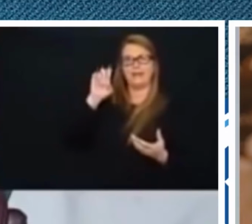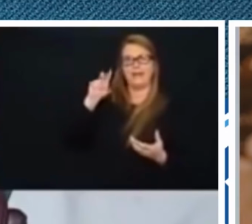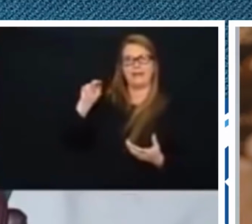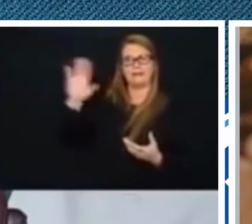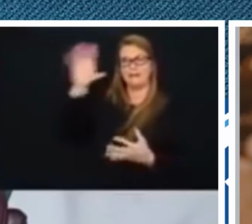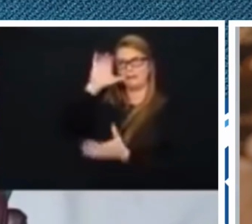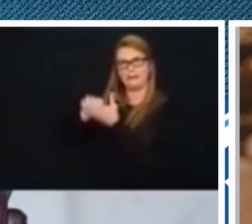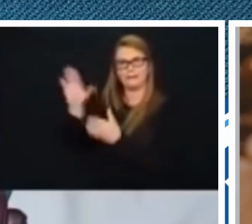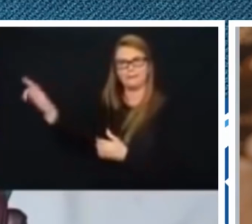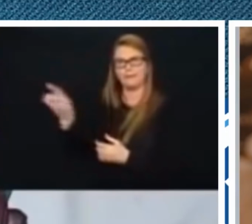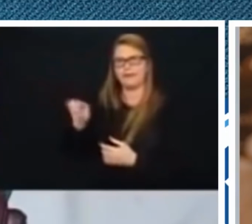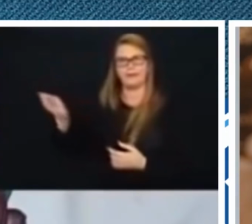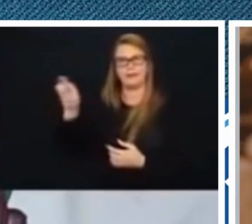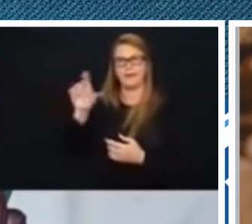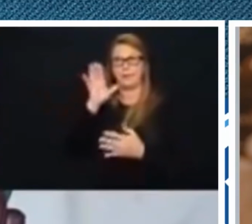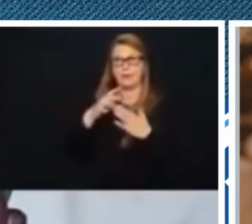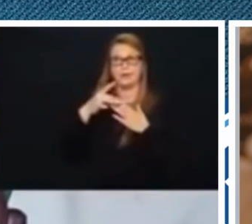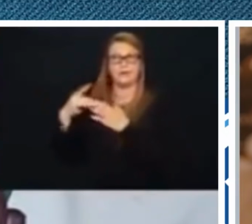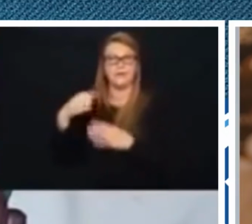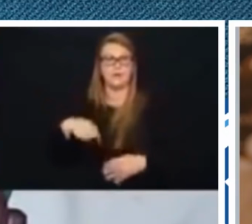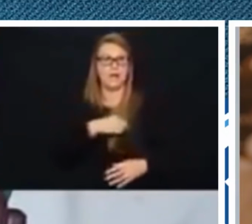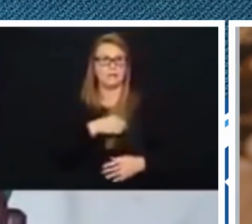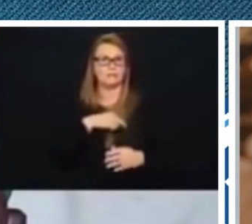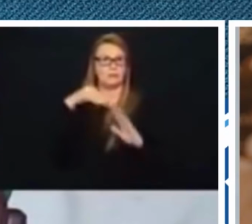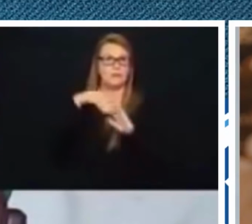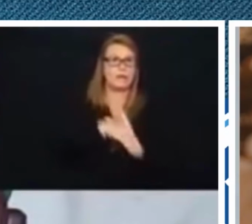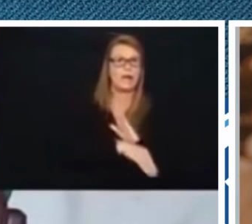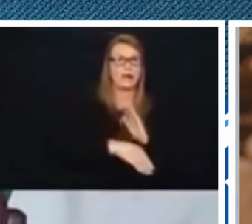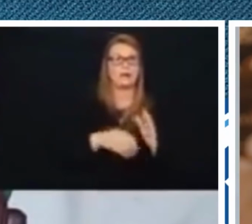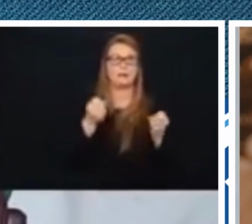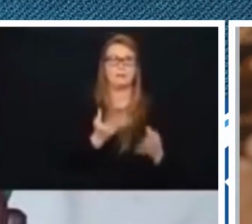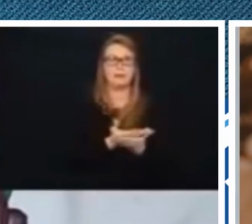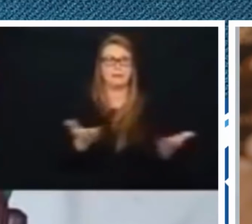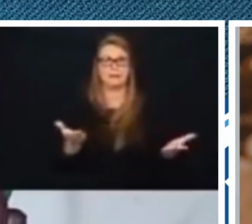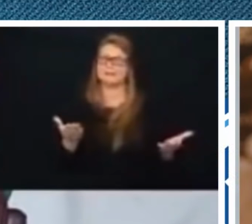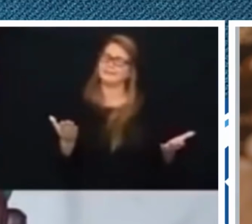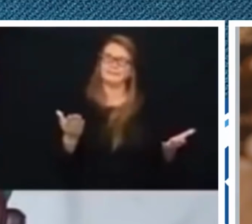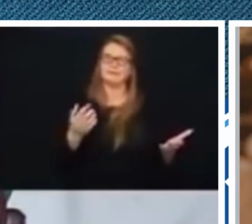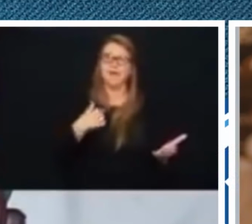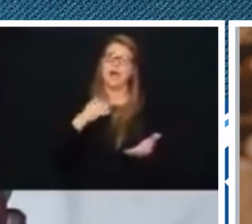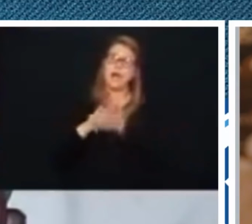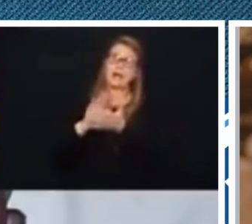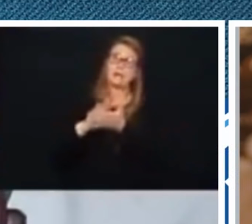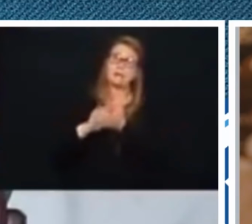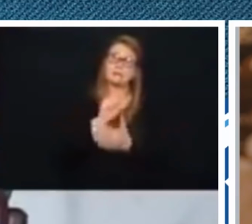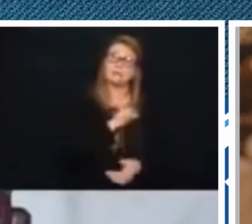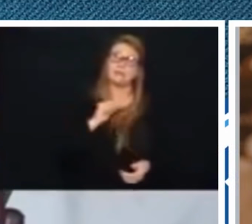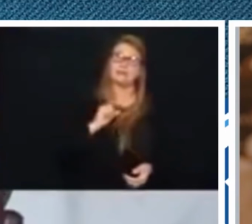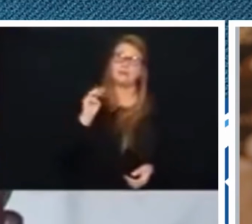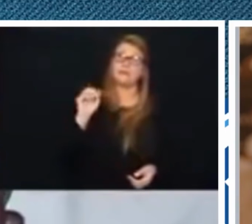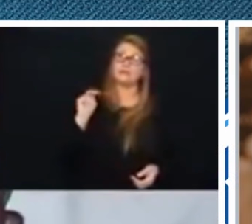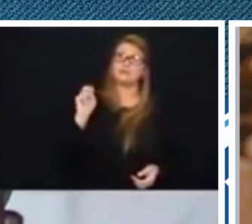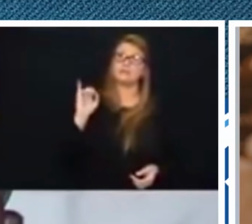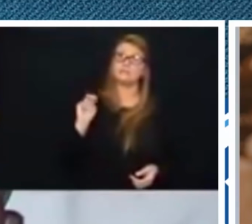is going to absolutely lead to our decline in many ways. So no, I commend our senator for standing